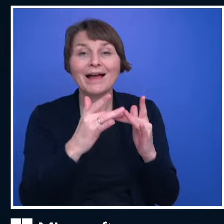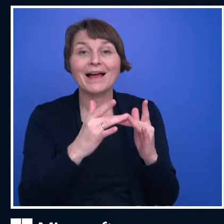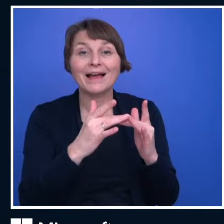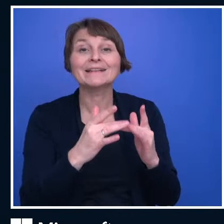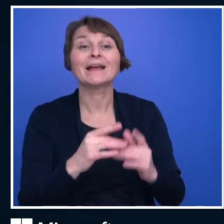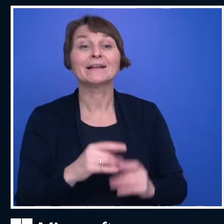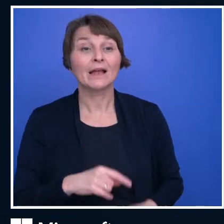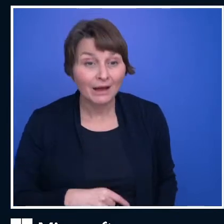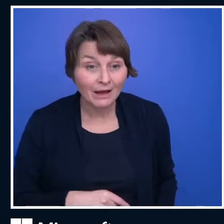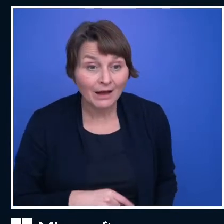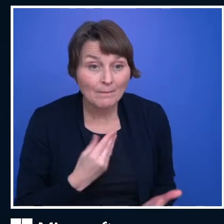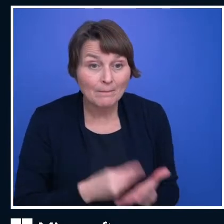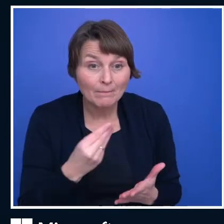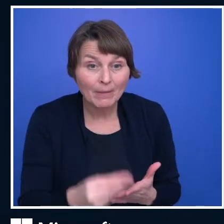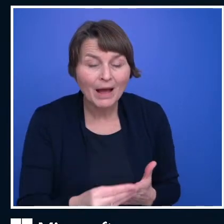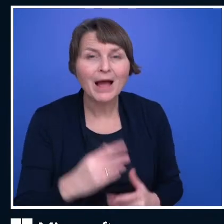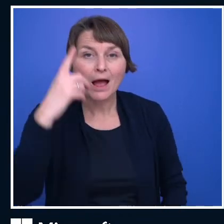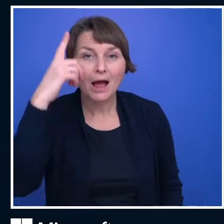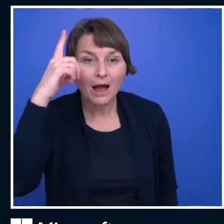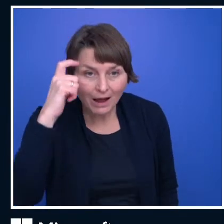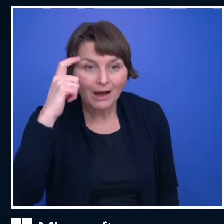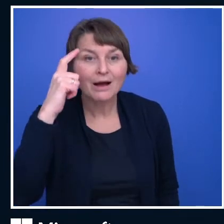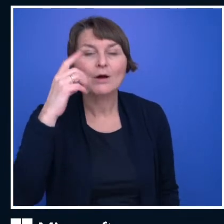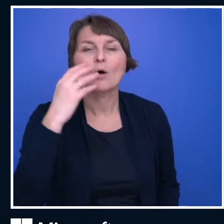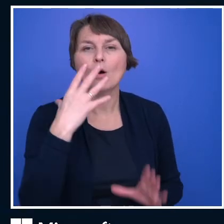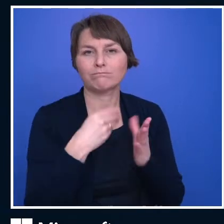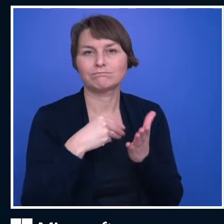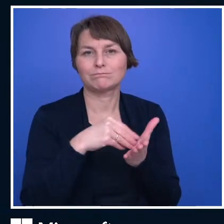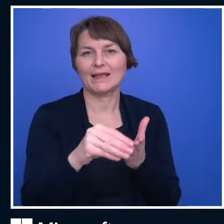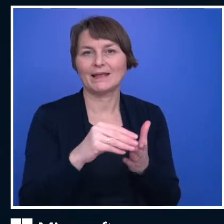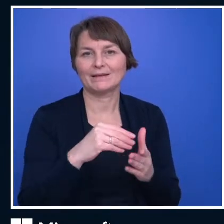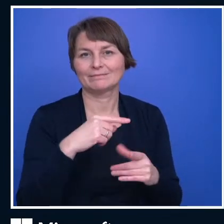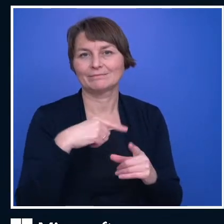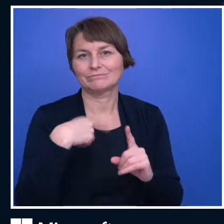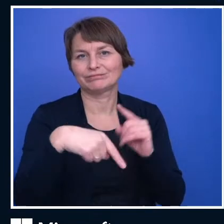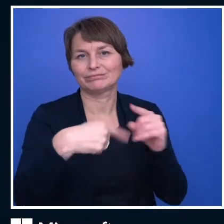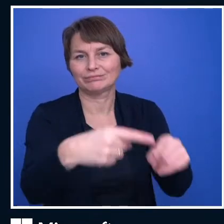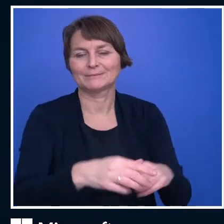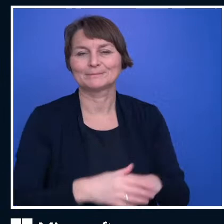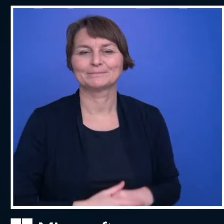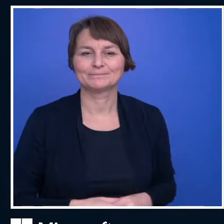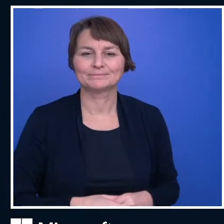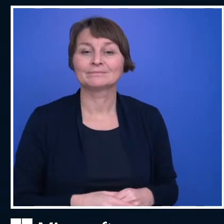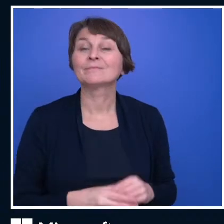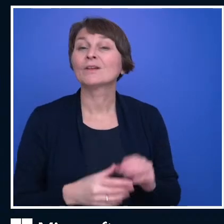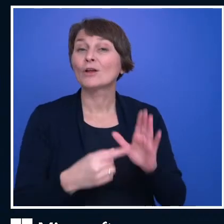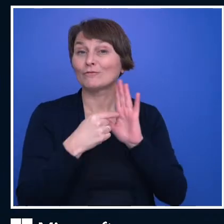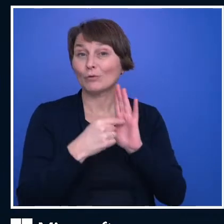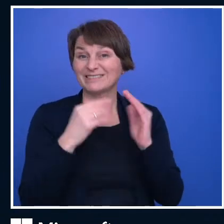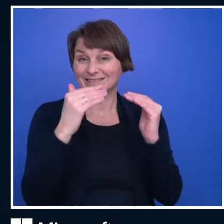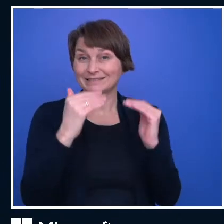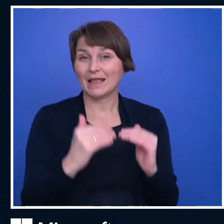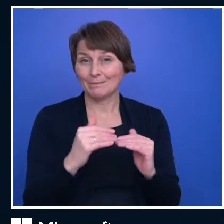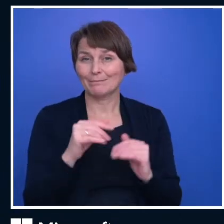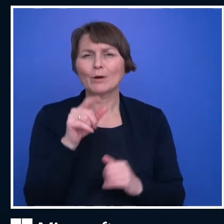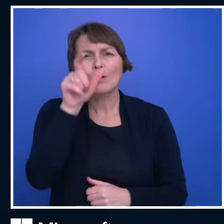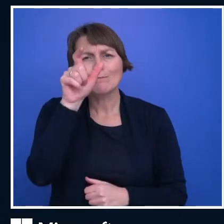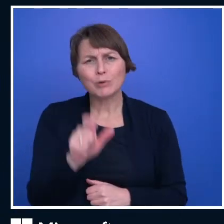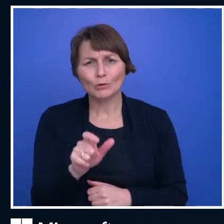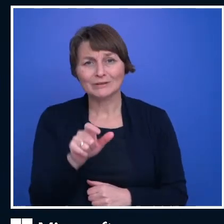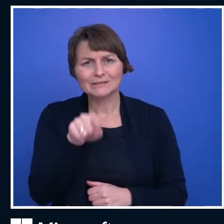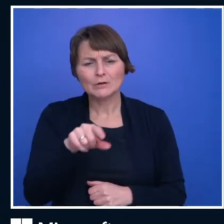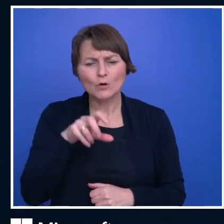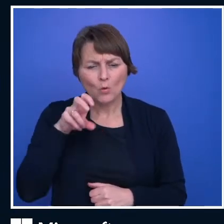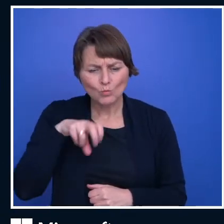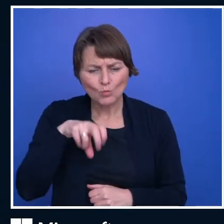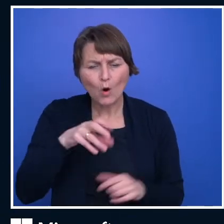street, and it was a Kentucky Fried Chicken cart, and people were walking up, paying with facial recognition and just taking what